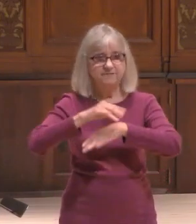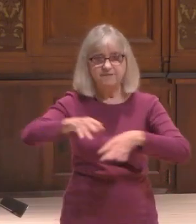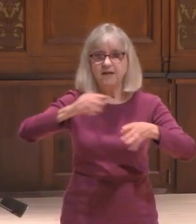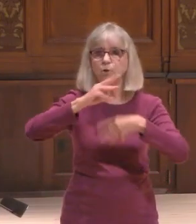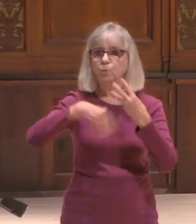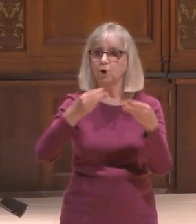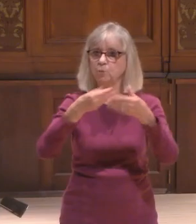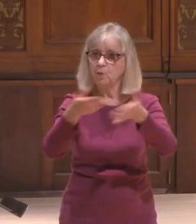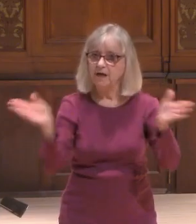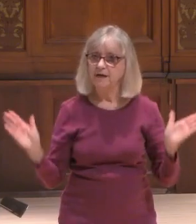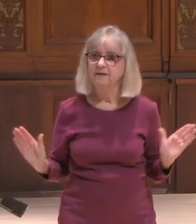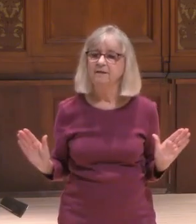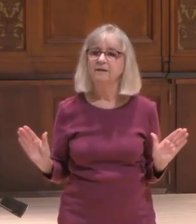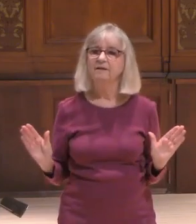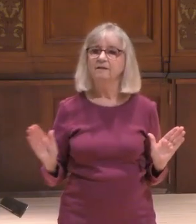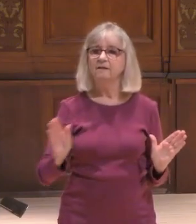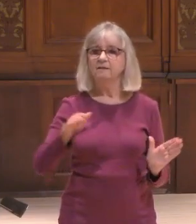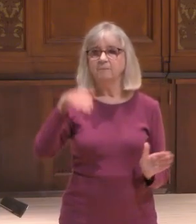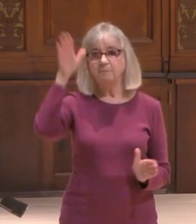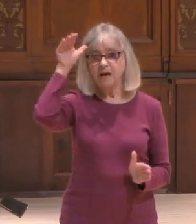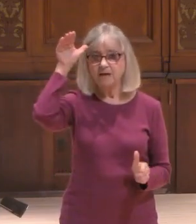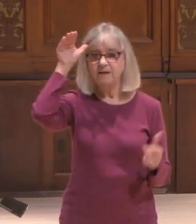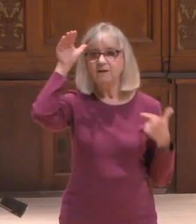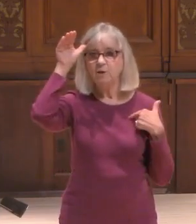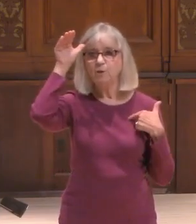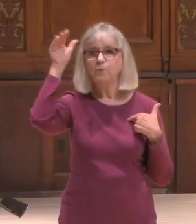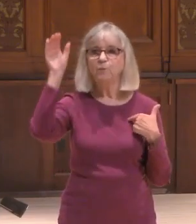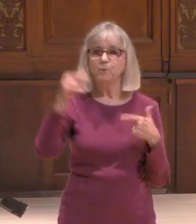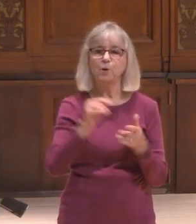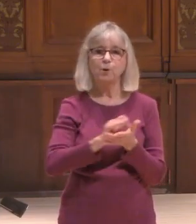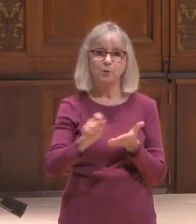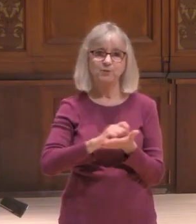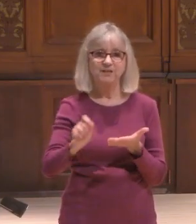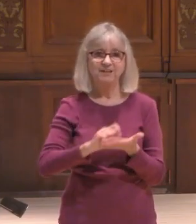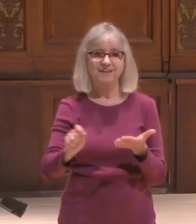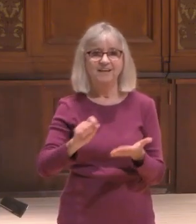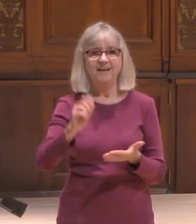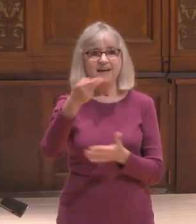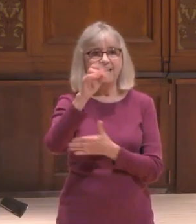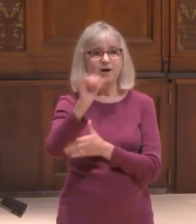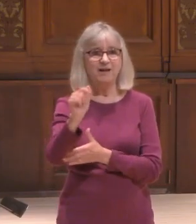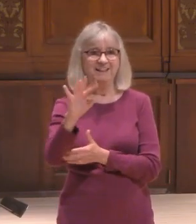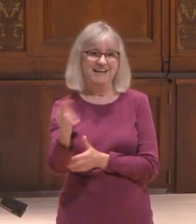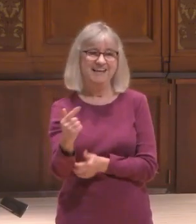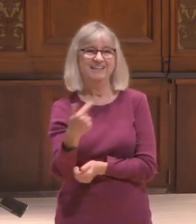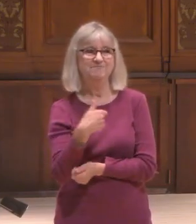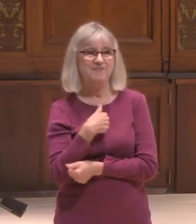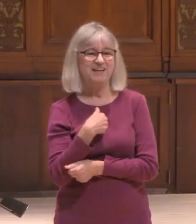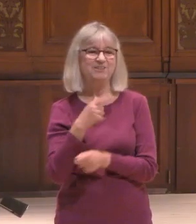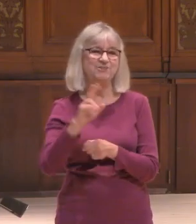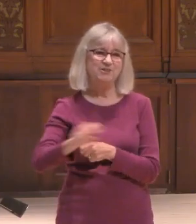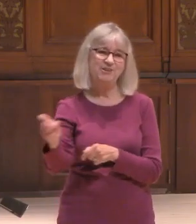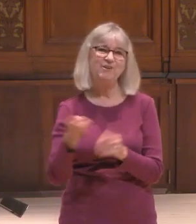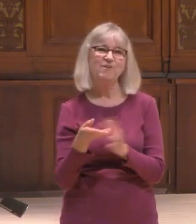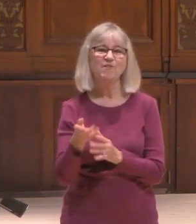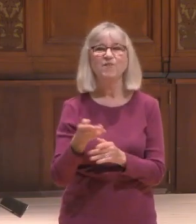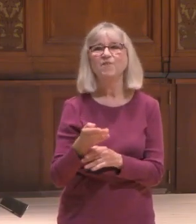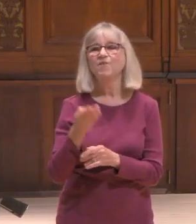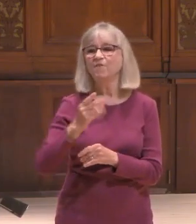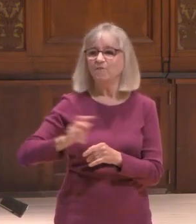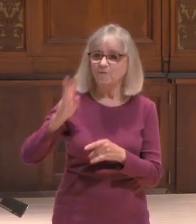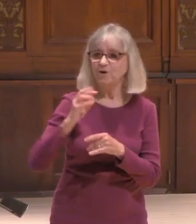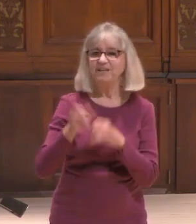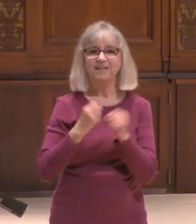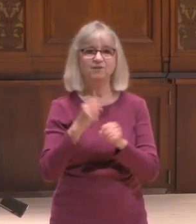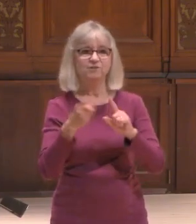worldwide." Bonnie wrote, "In Harry Lang's and my journey with you over 40 years, from Corpus